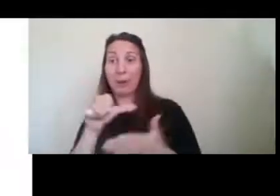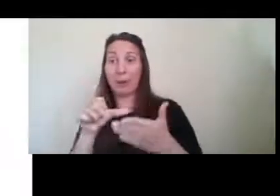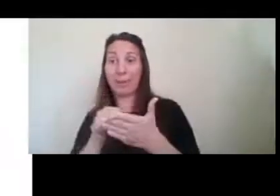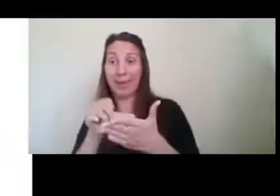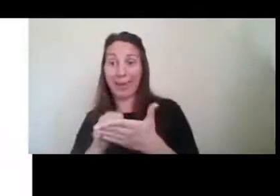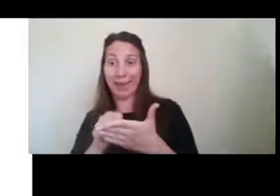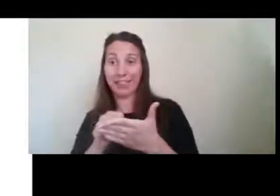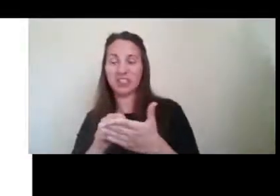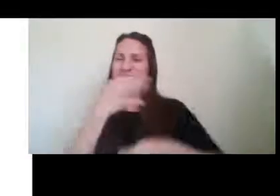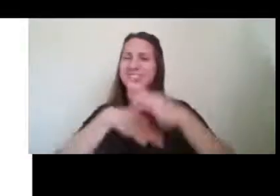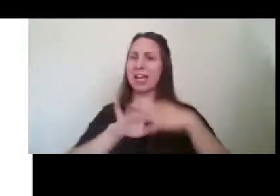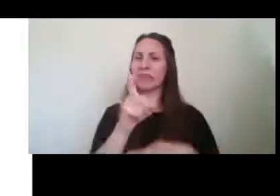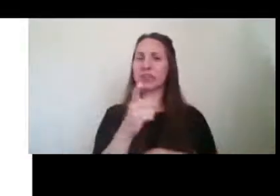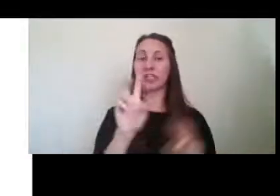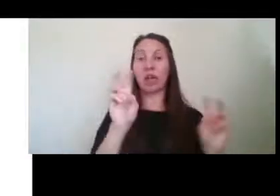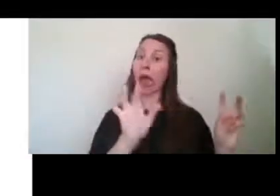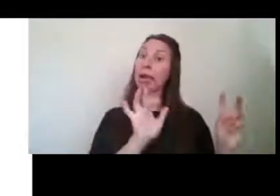link.